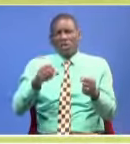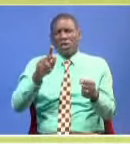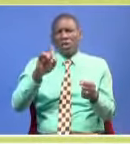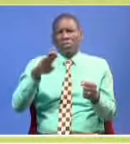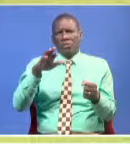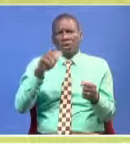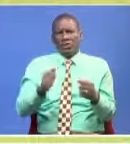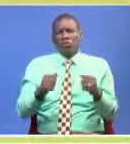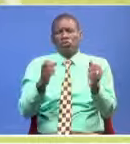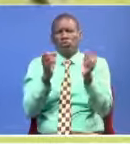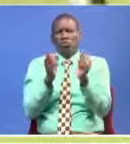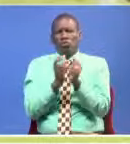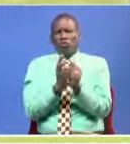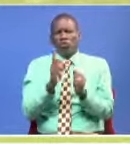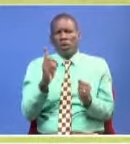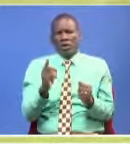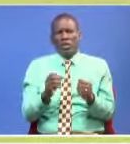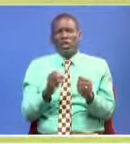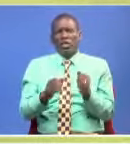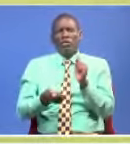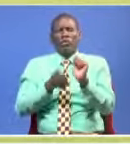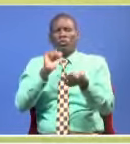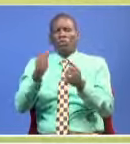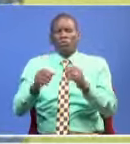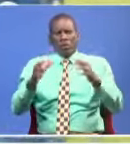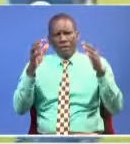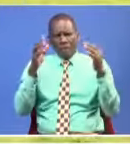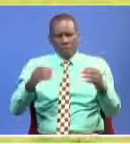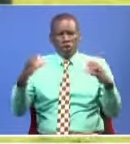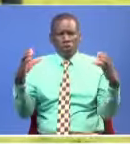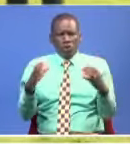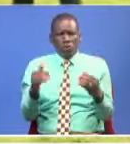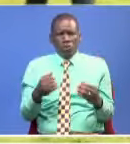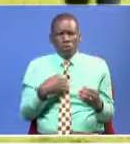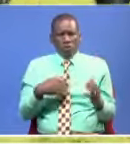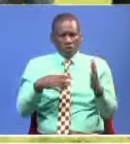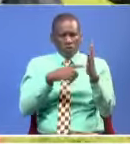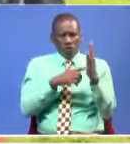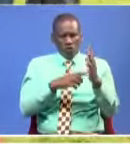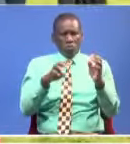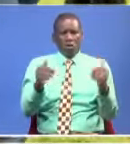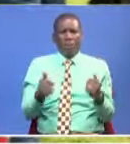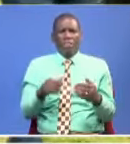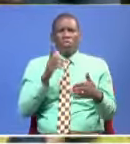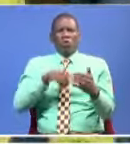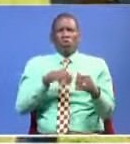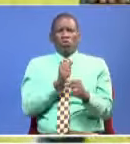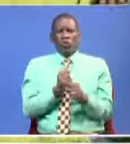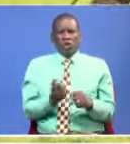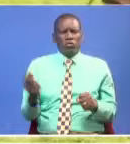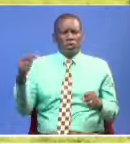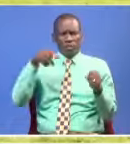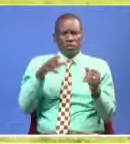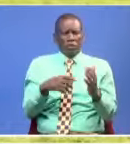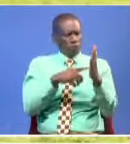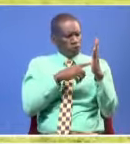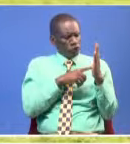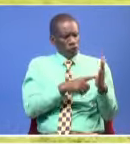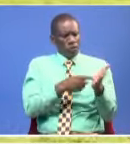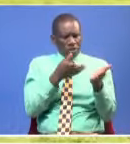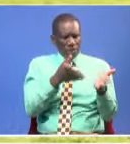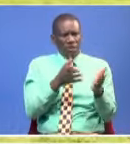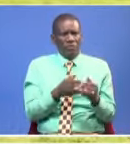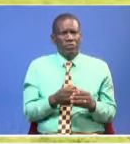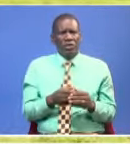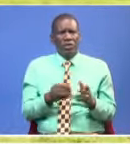So if you want to play with the big boys, of course you have to show up as well. So what we did, we came here, we showed up, and